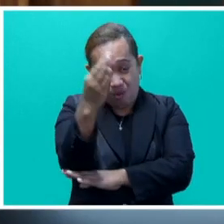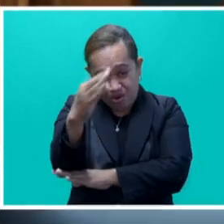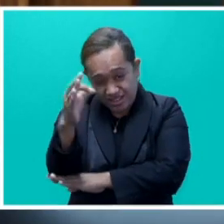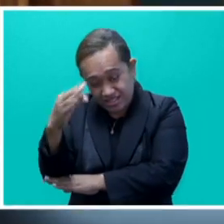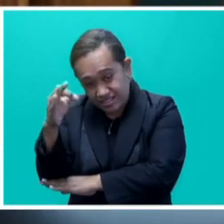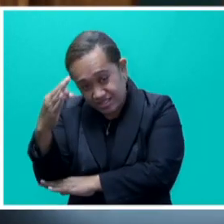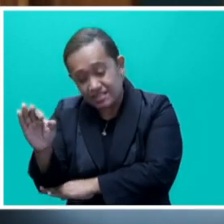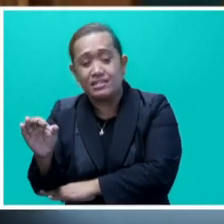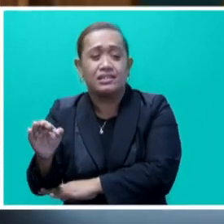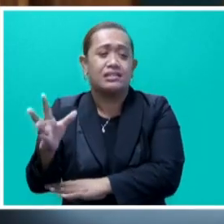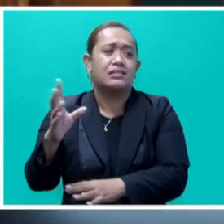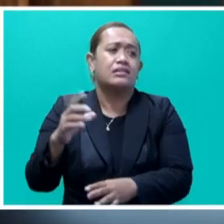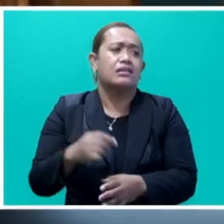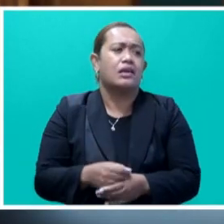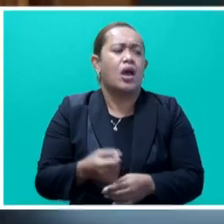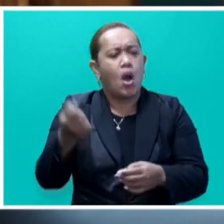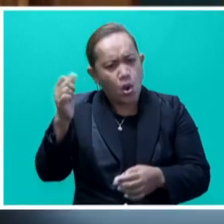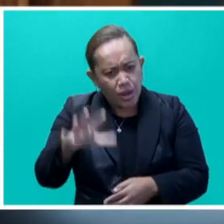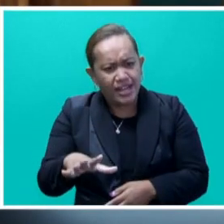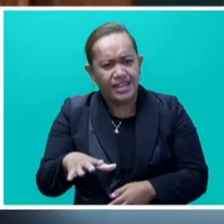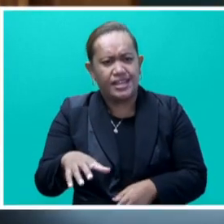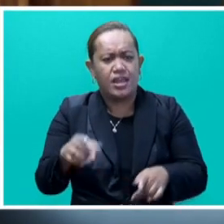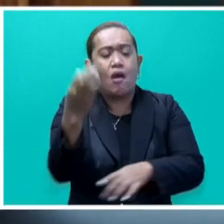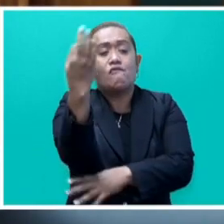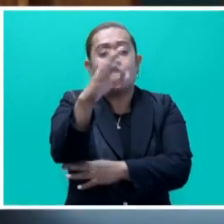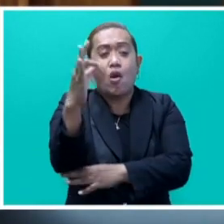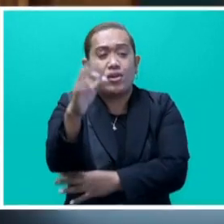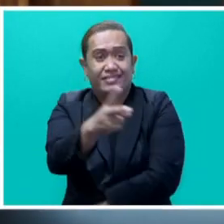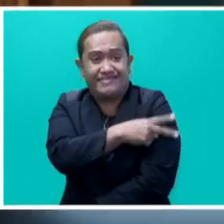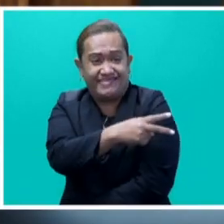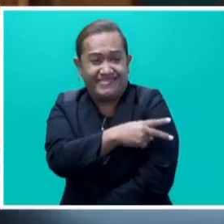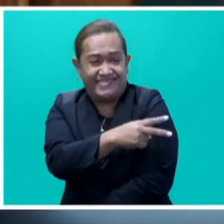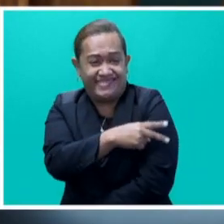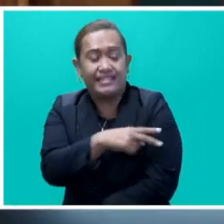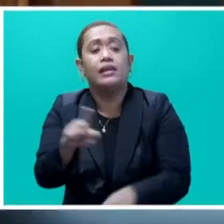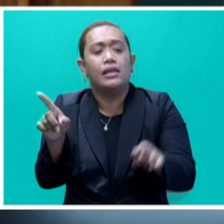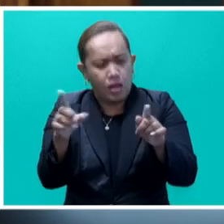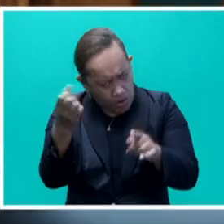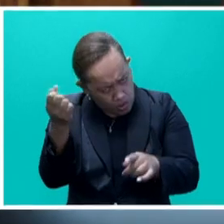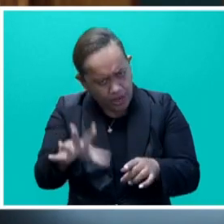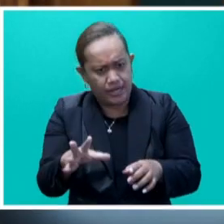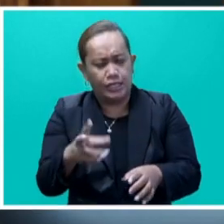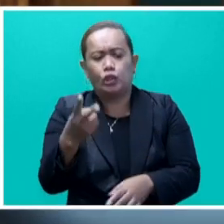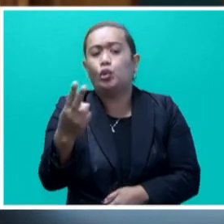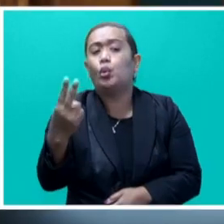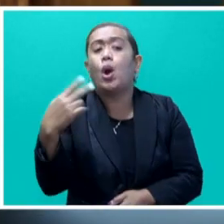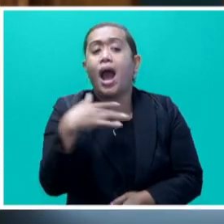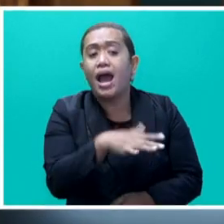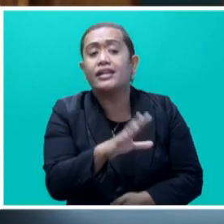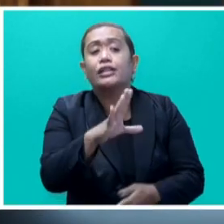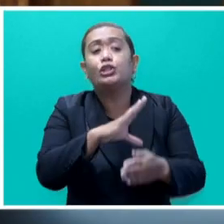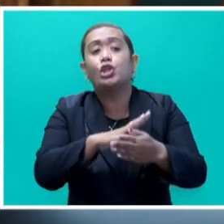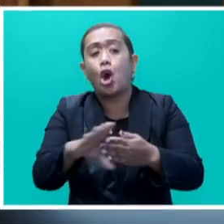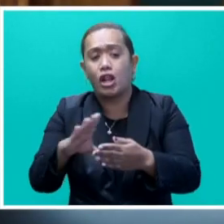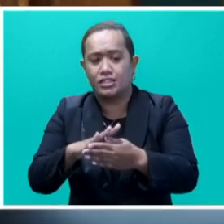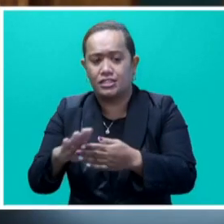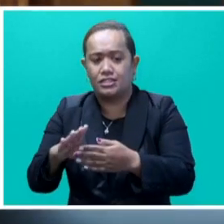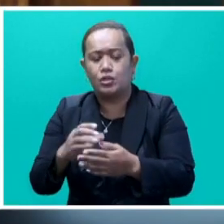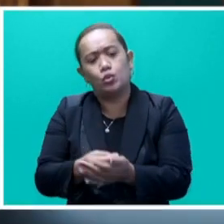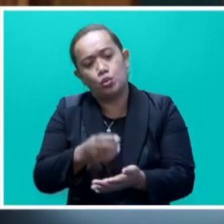compensated, forest wardens are paid a monthly allowance of $200, which is based on the submission of a monthly